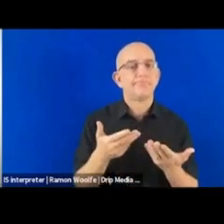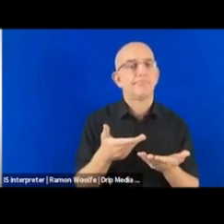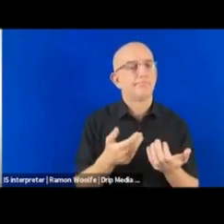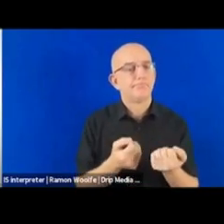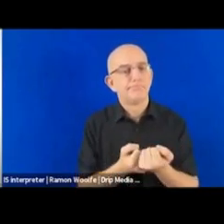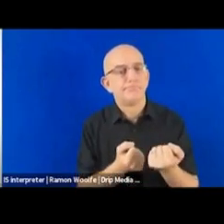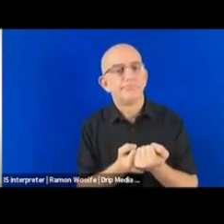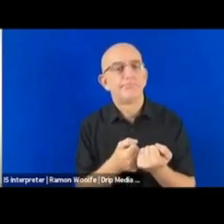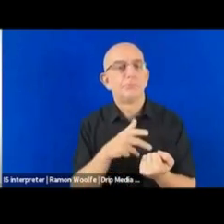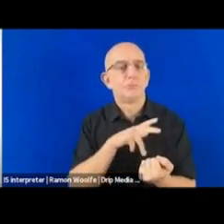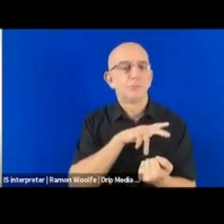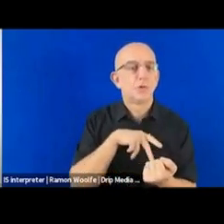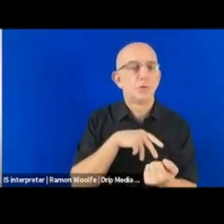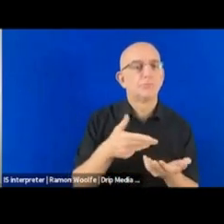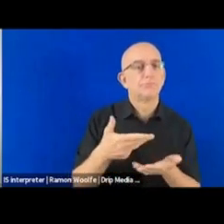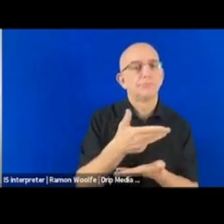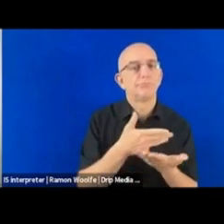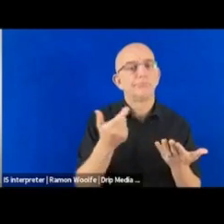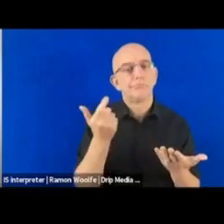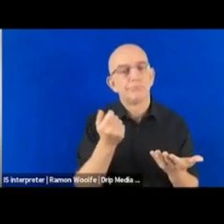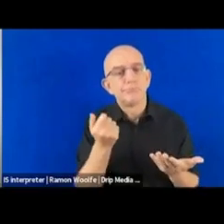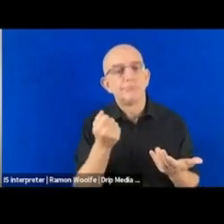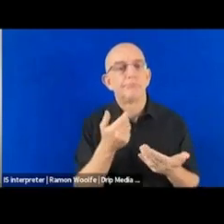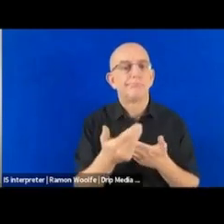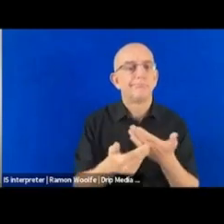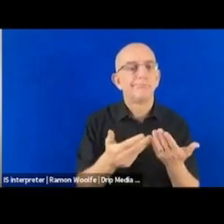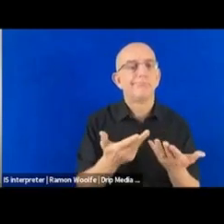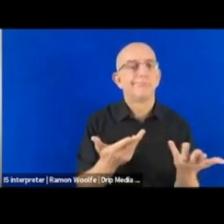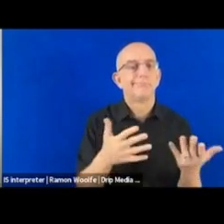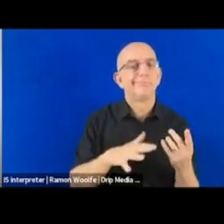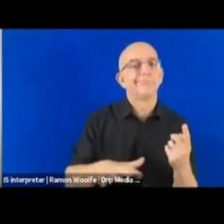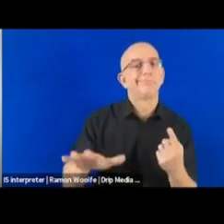from this assessment, it was seen that there was a lack, and then